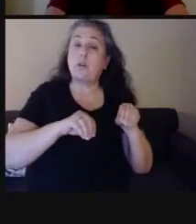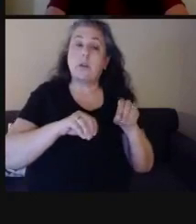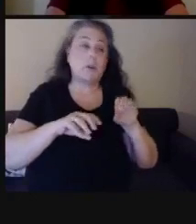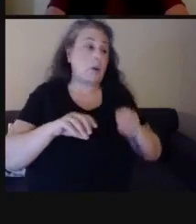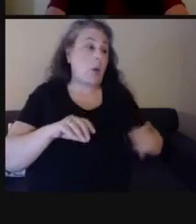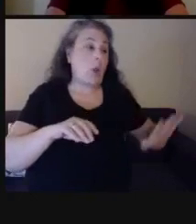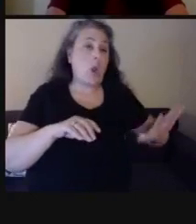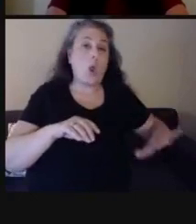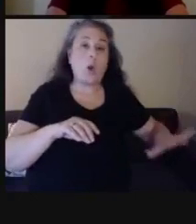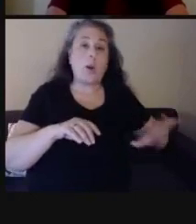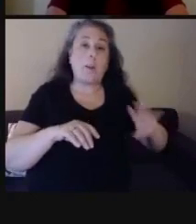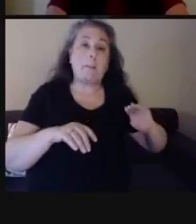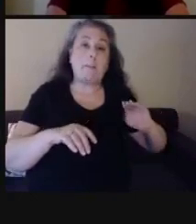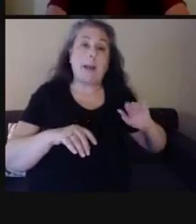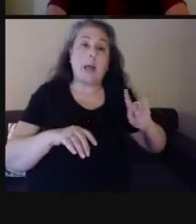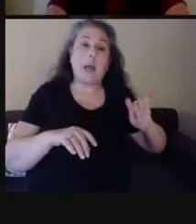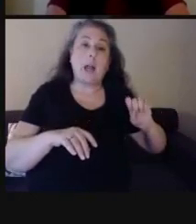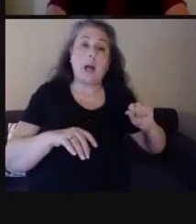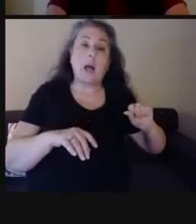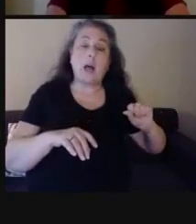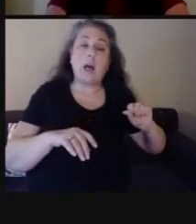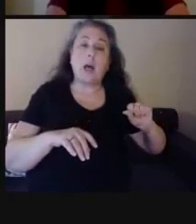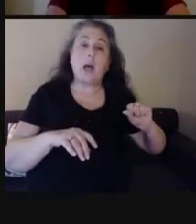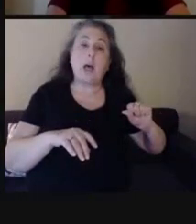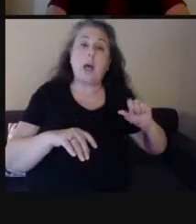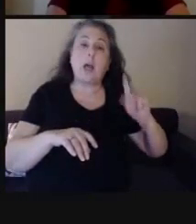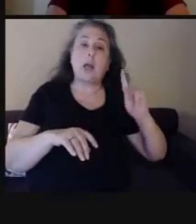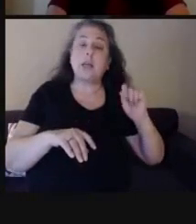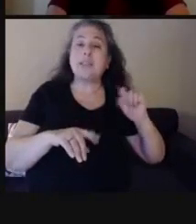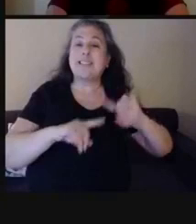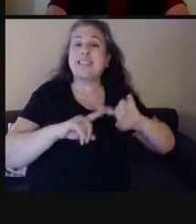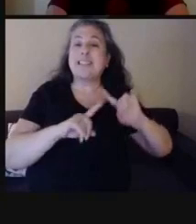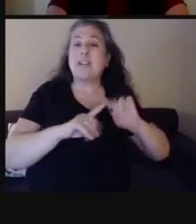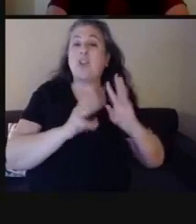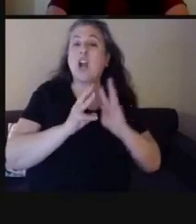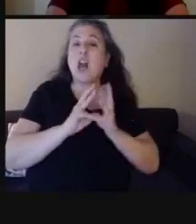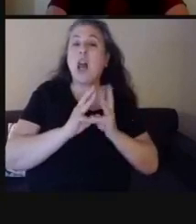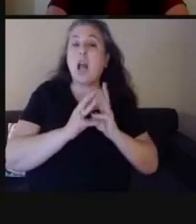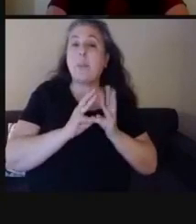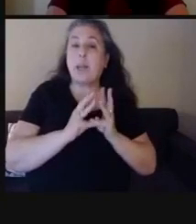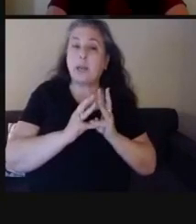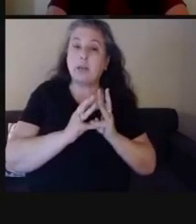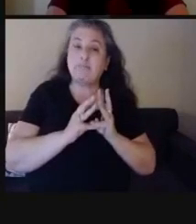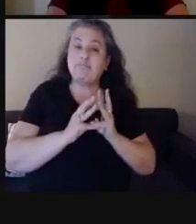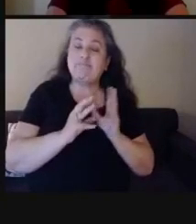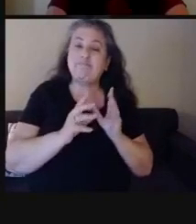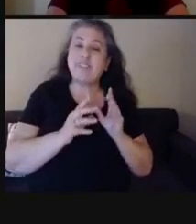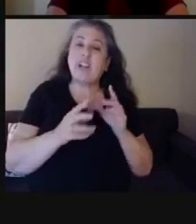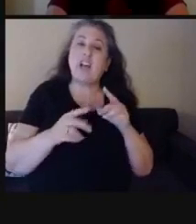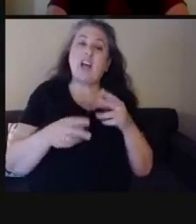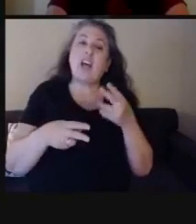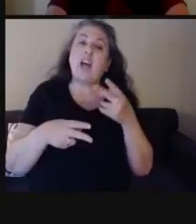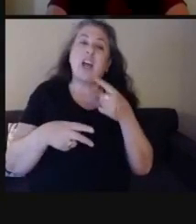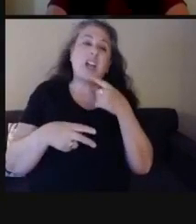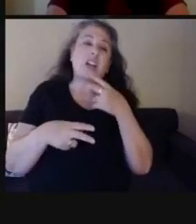to Mayetta, Kansas, which is a much different climate. So talk about climate change.